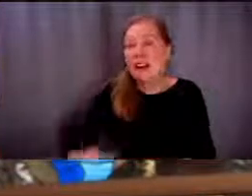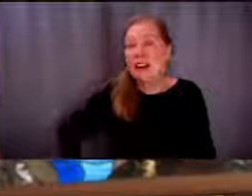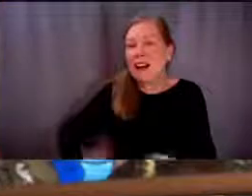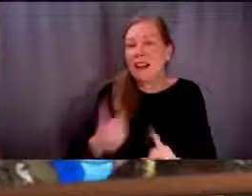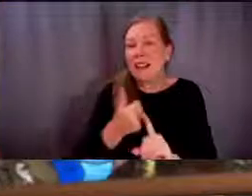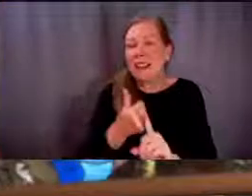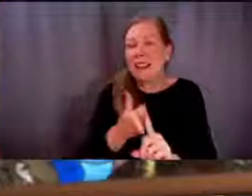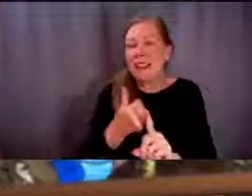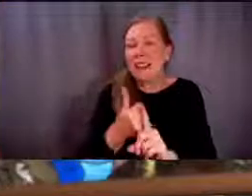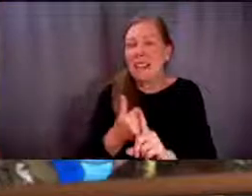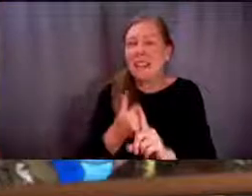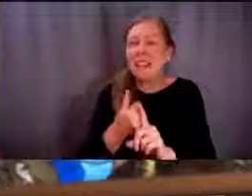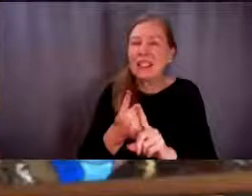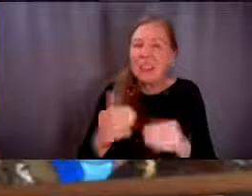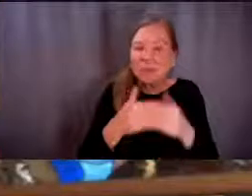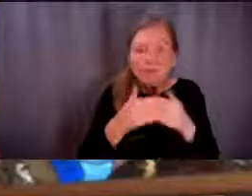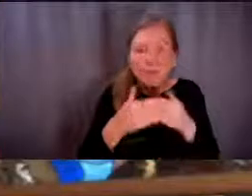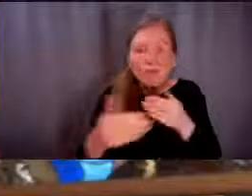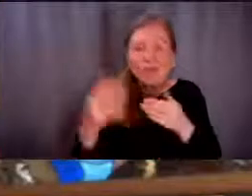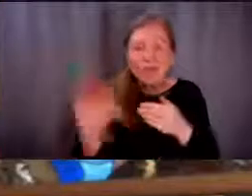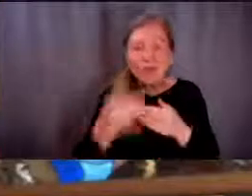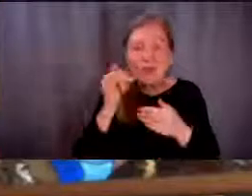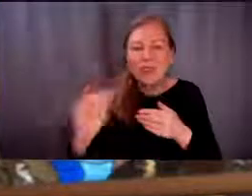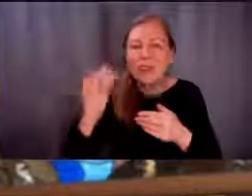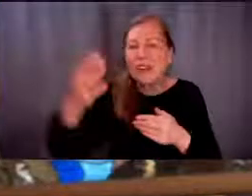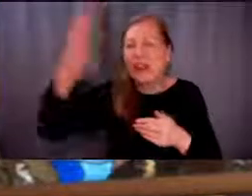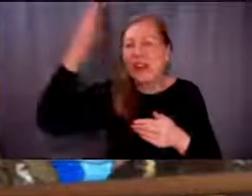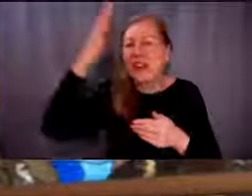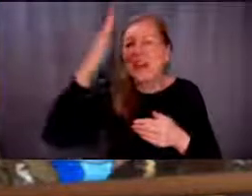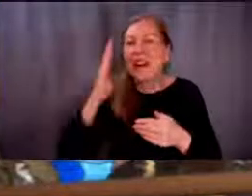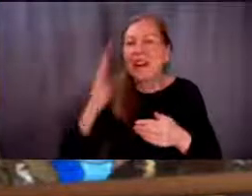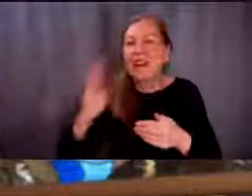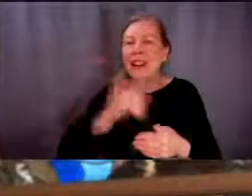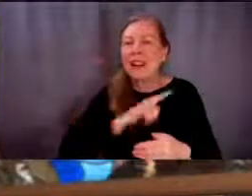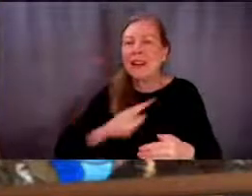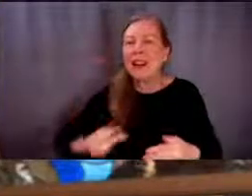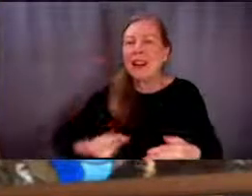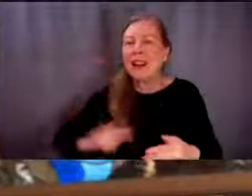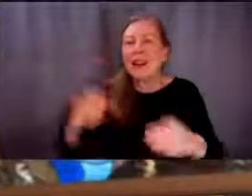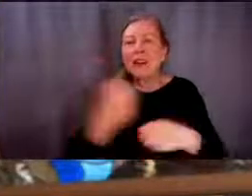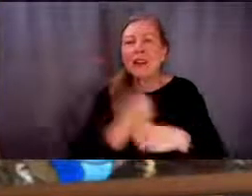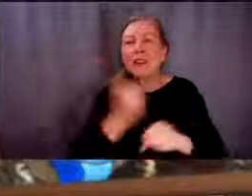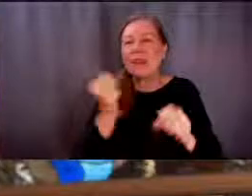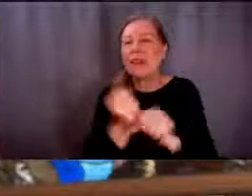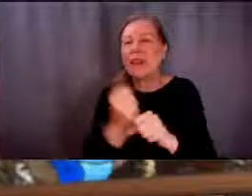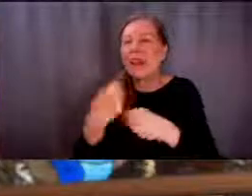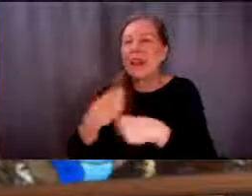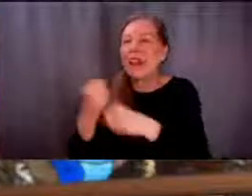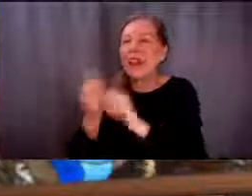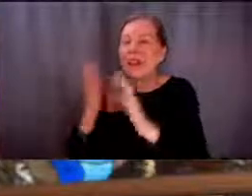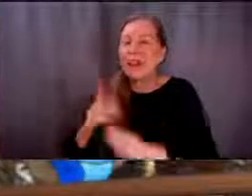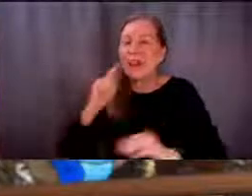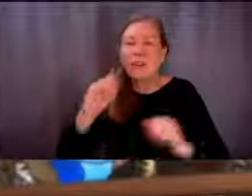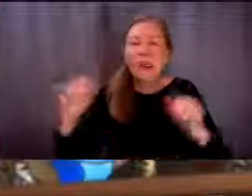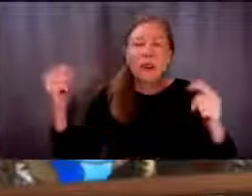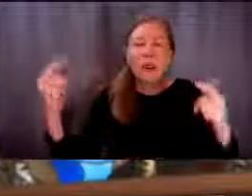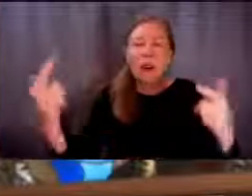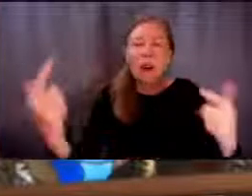heard? The everlasting God, the Lord, creator of all the